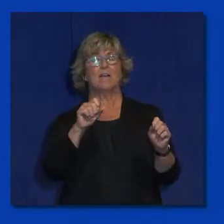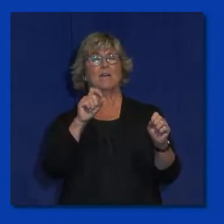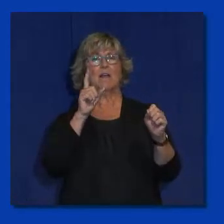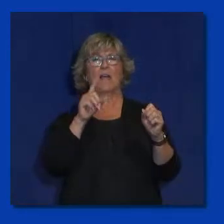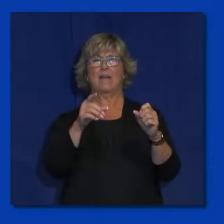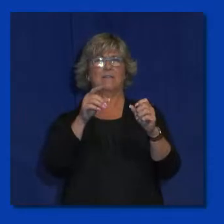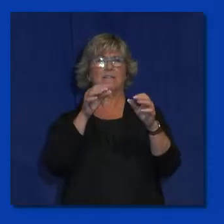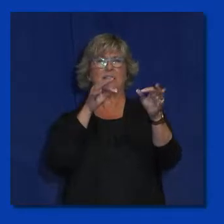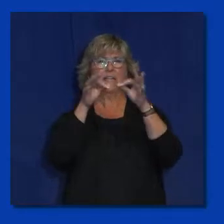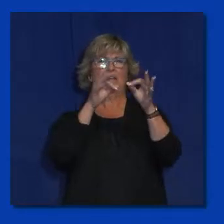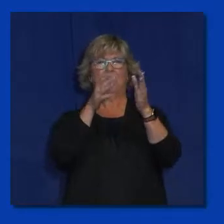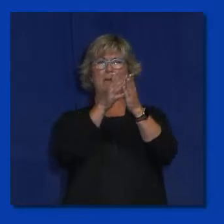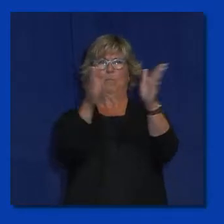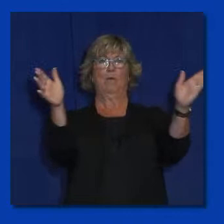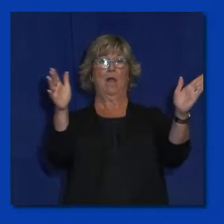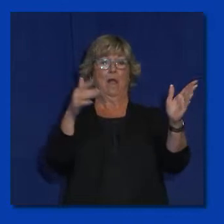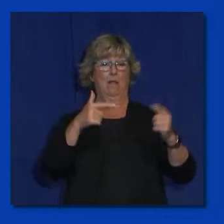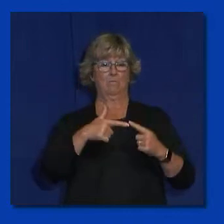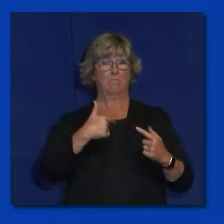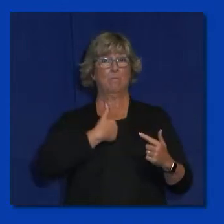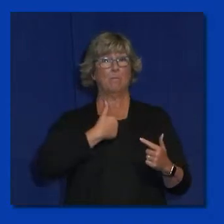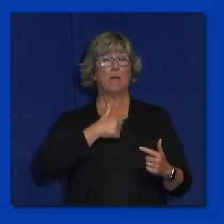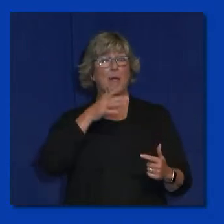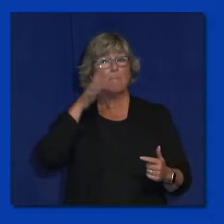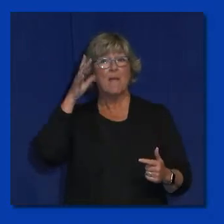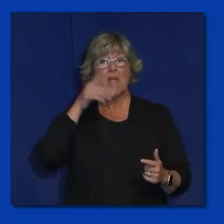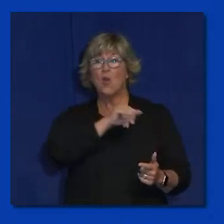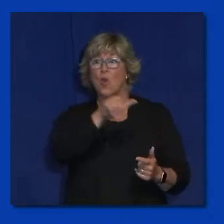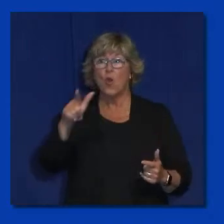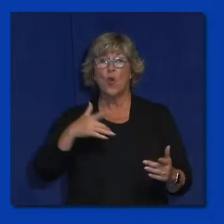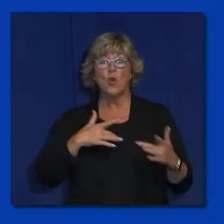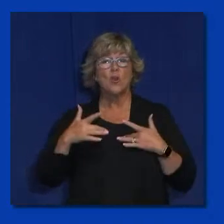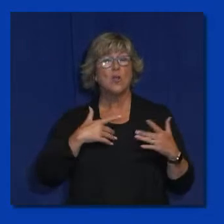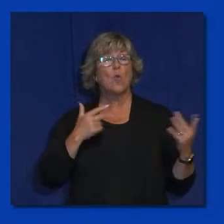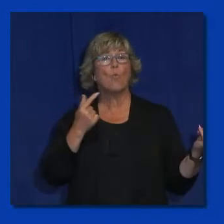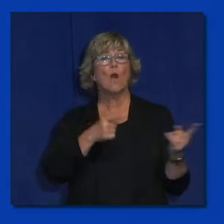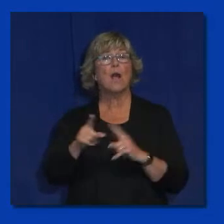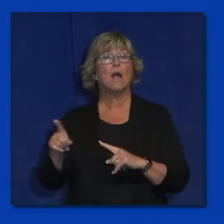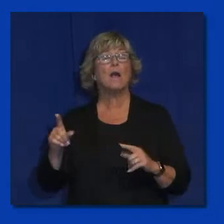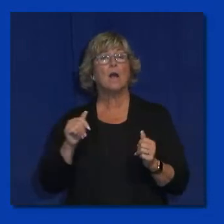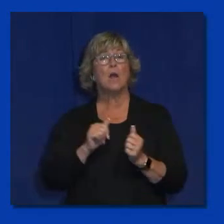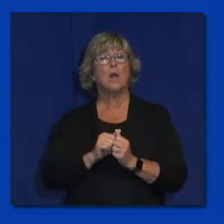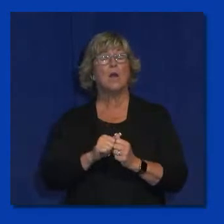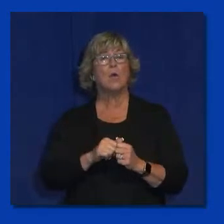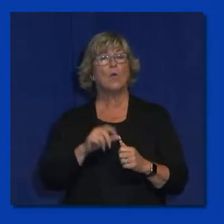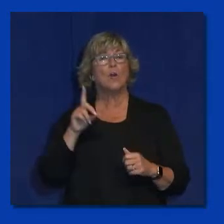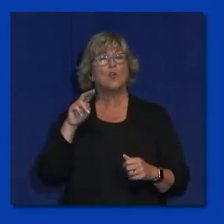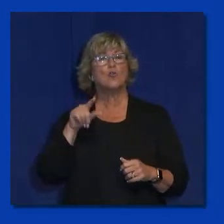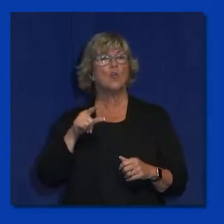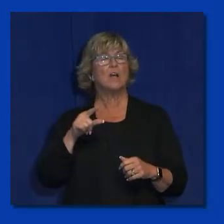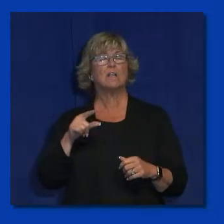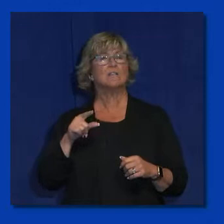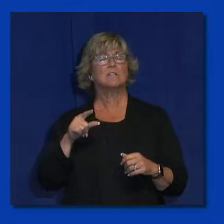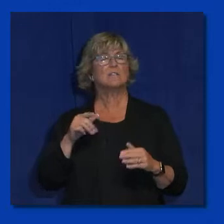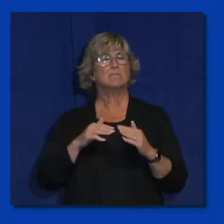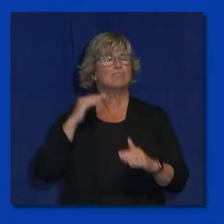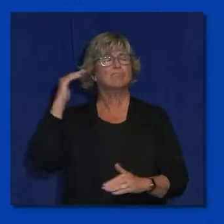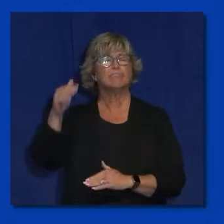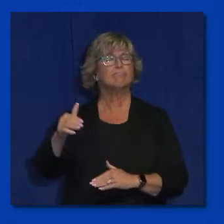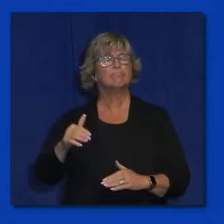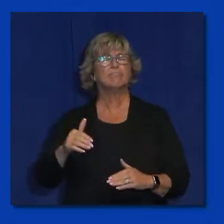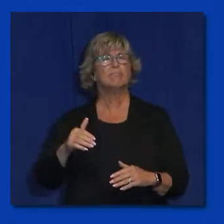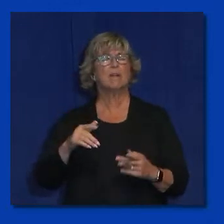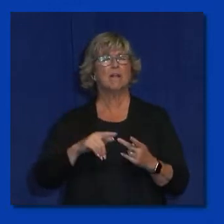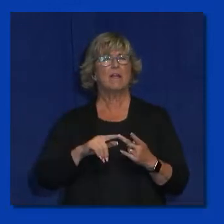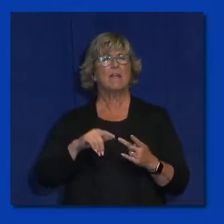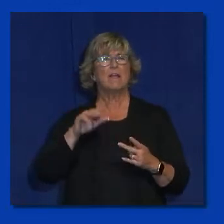now. I'm a parent. All of you are concerned about what's happened with opioid overdose deaths, concerned about what's happening